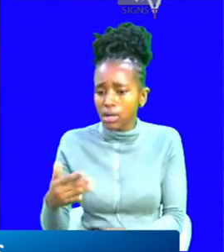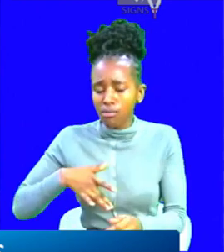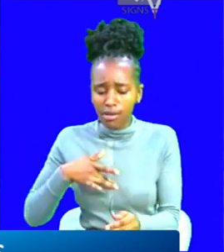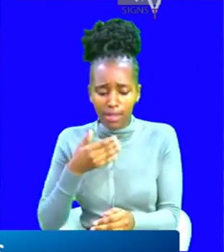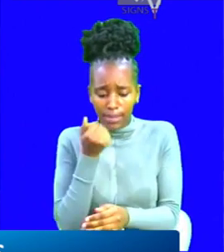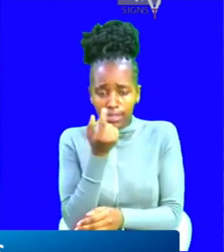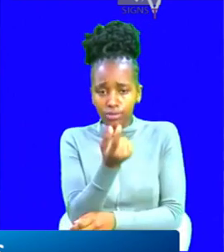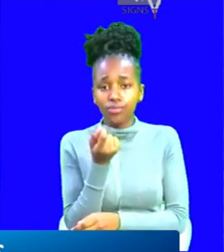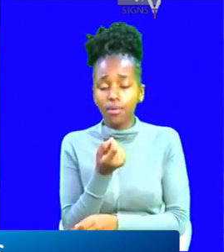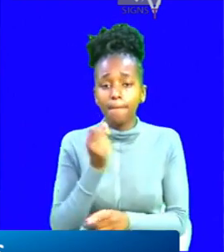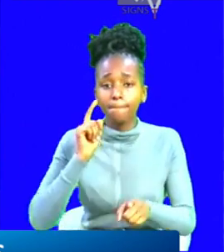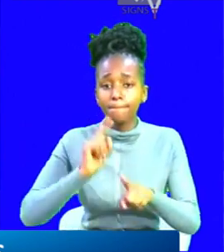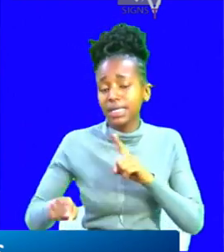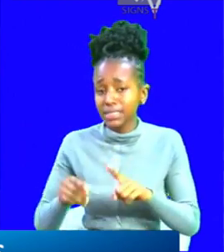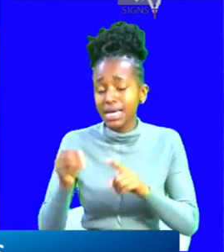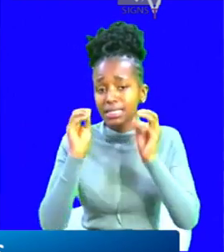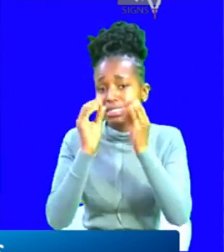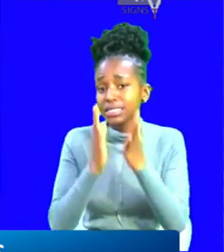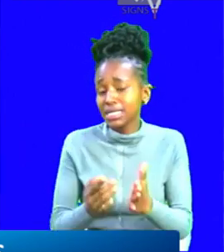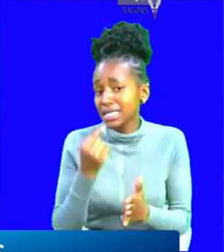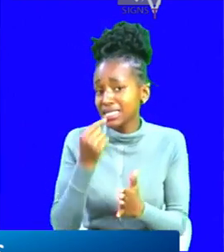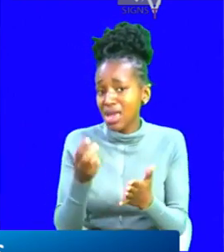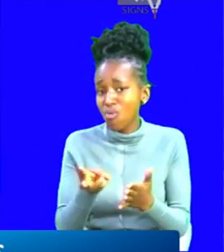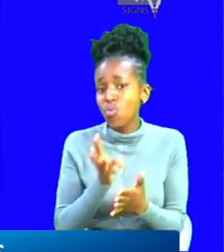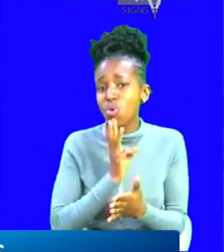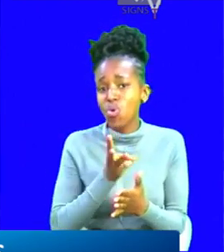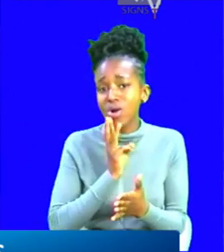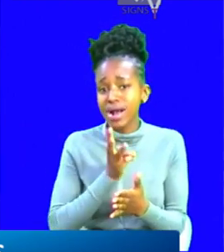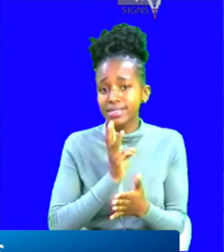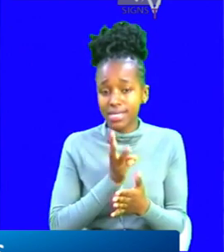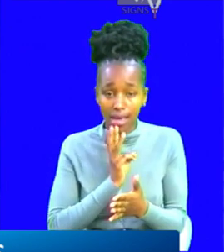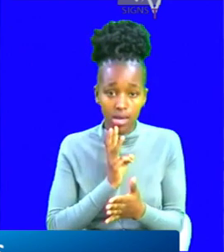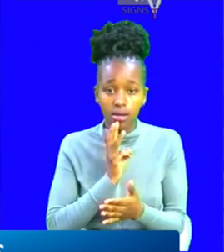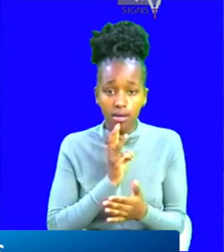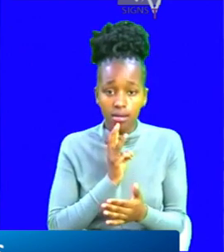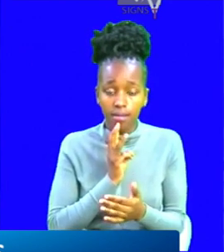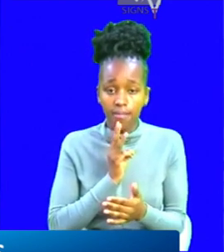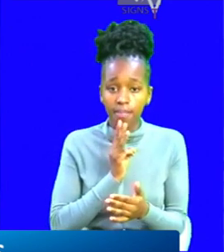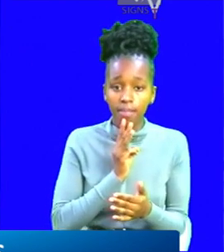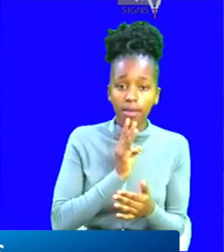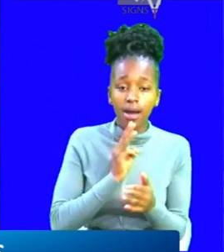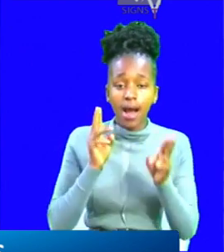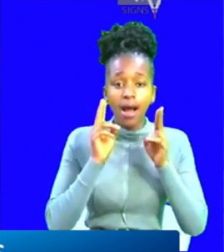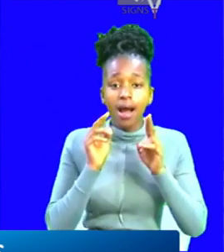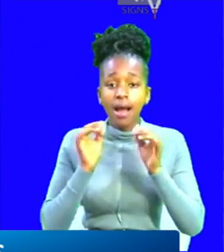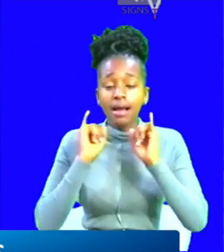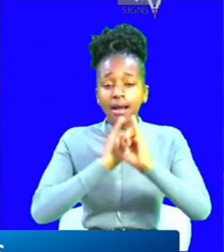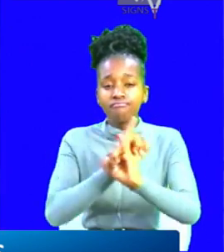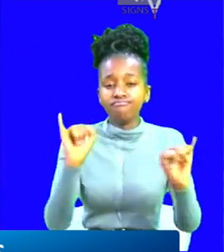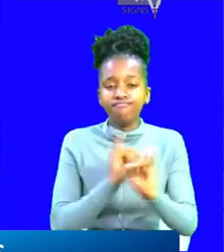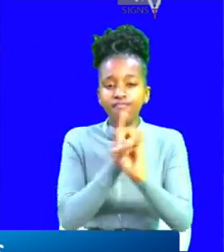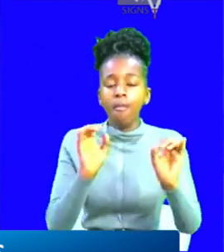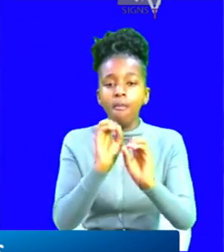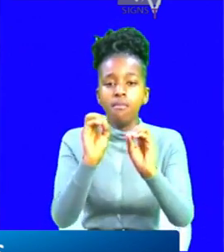wamepona. Ile tu mwalimu alituambia ni maji ilikuwa walikunywa maji, walisugu maji haikuwa safi vizuri, haikuwa imepewa